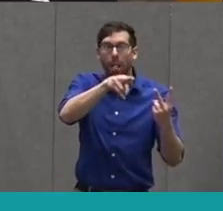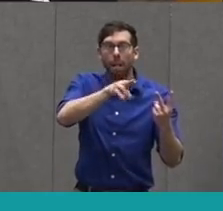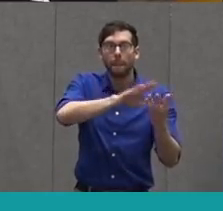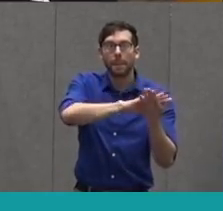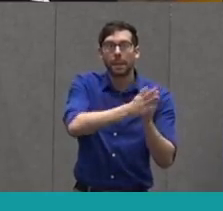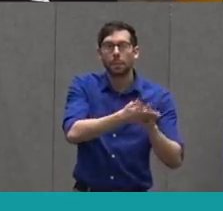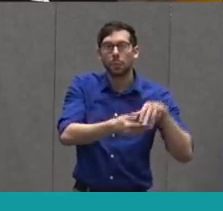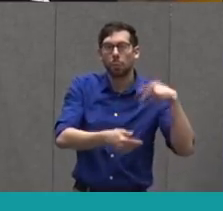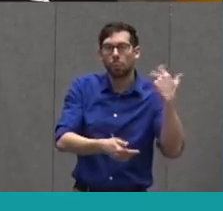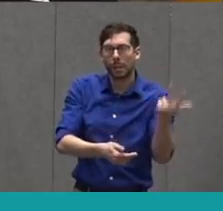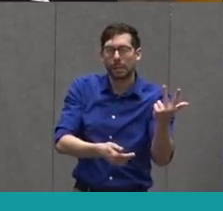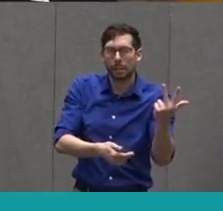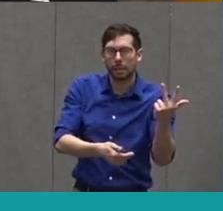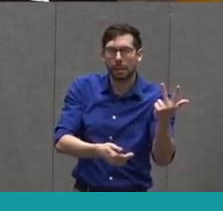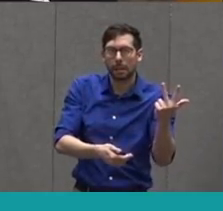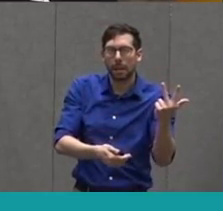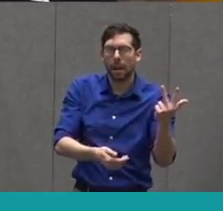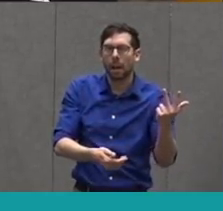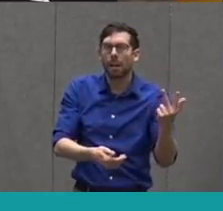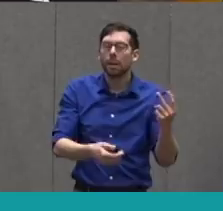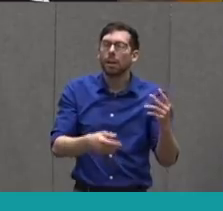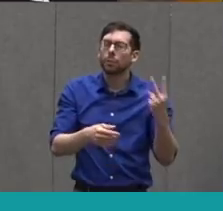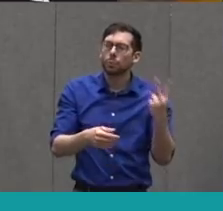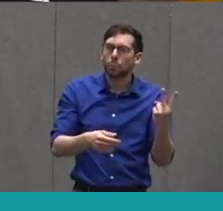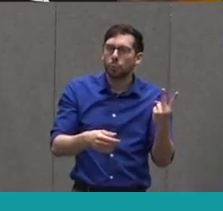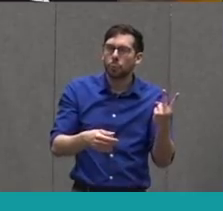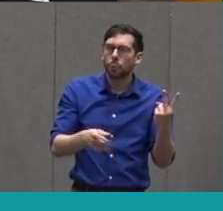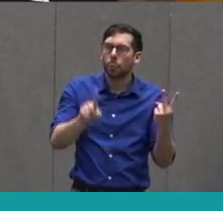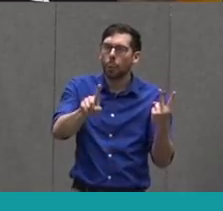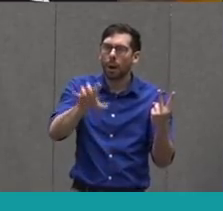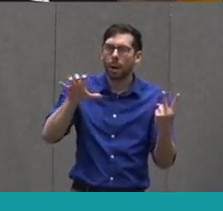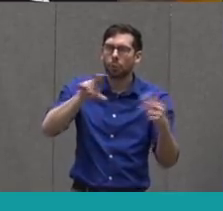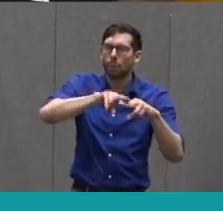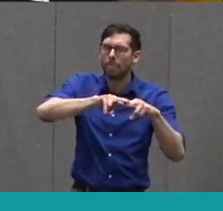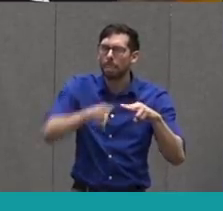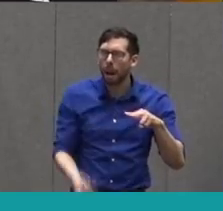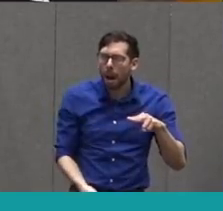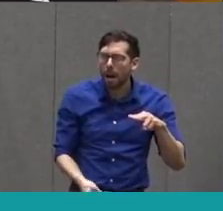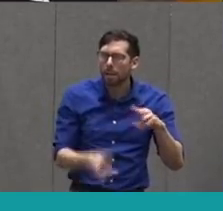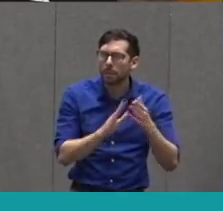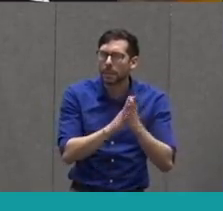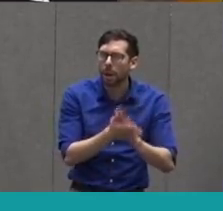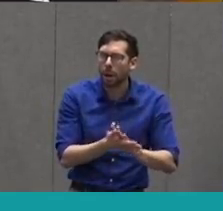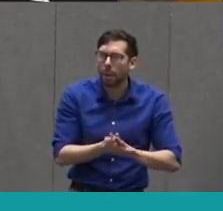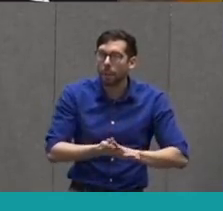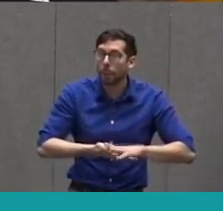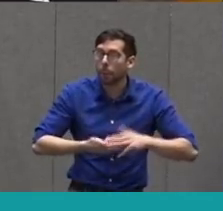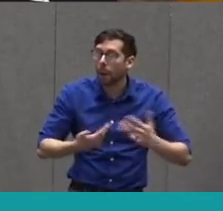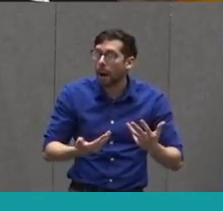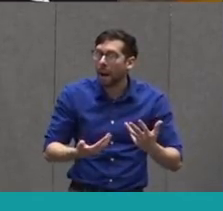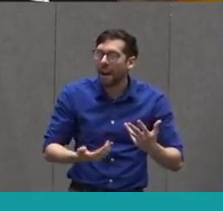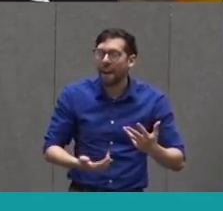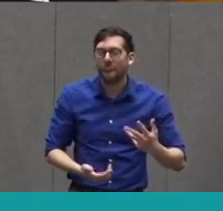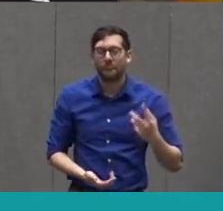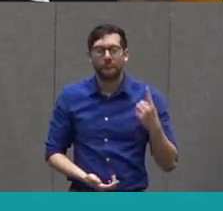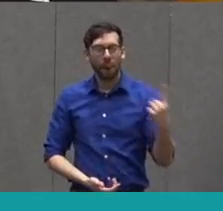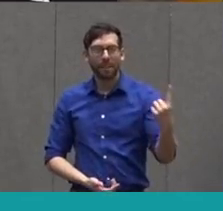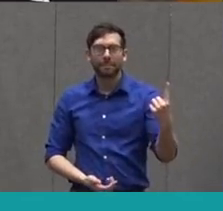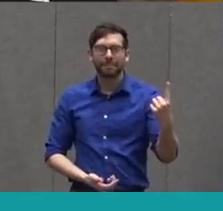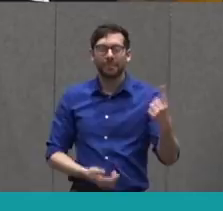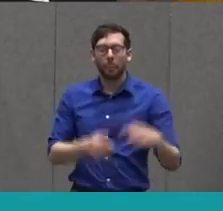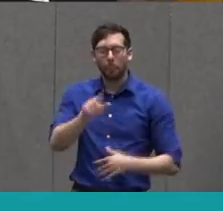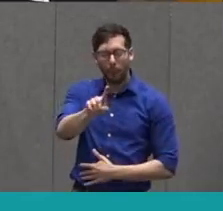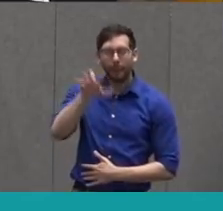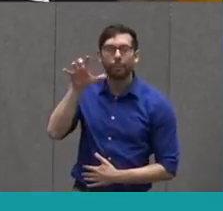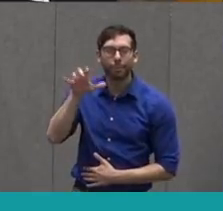than 200? Well, probably 100. So again, we're just changing